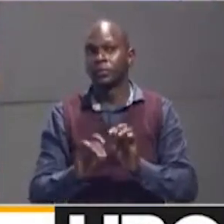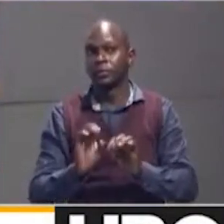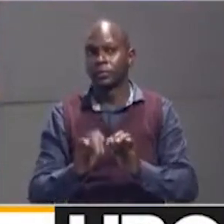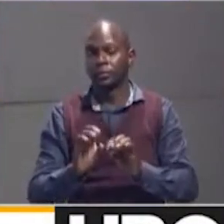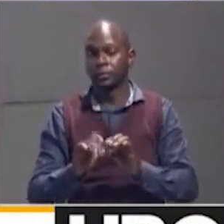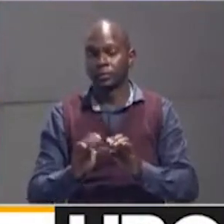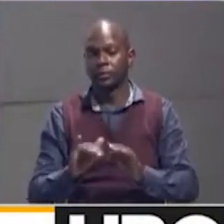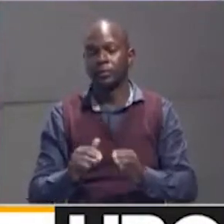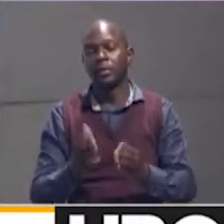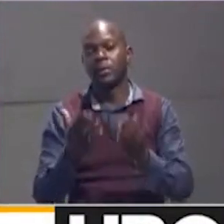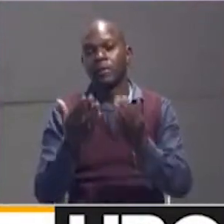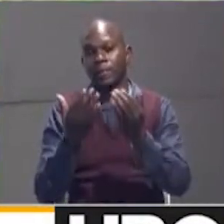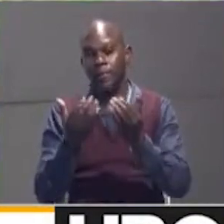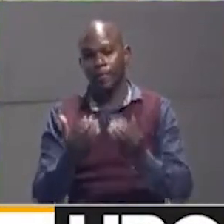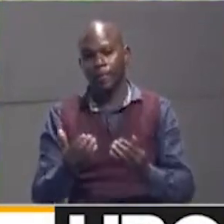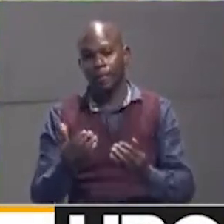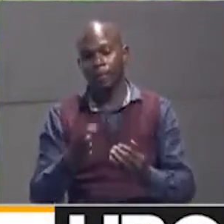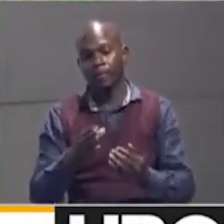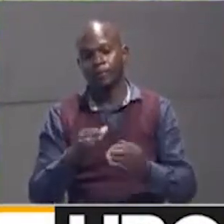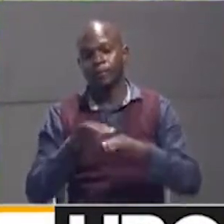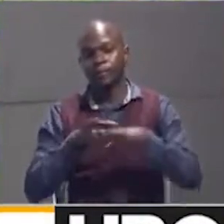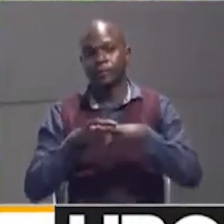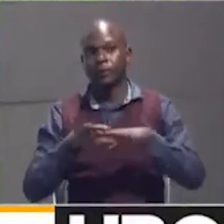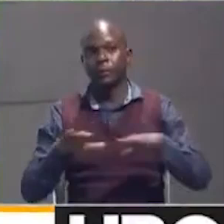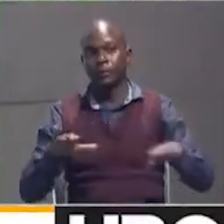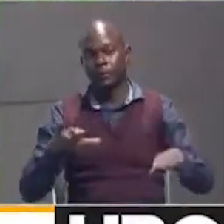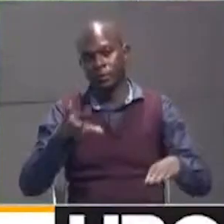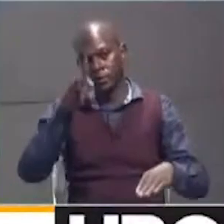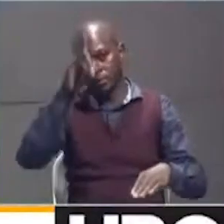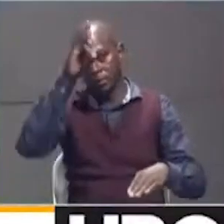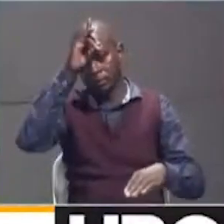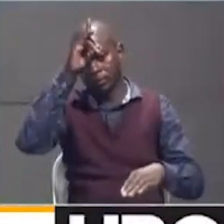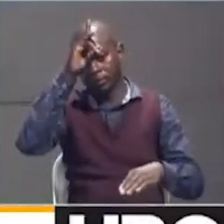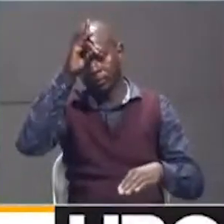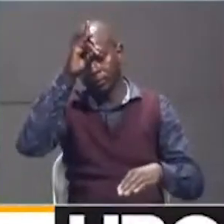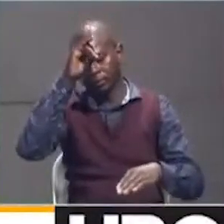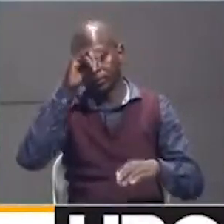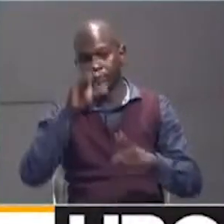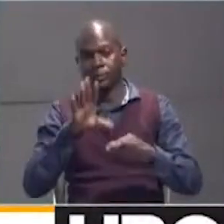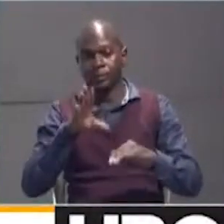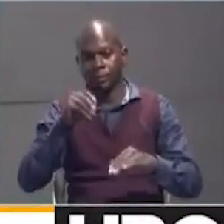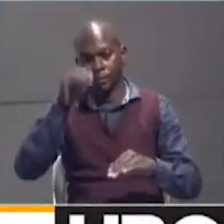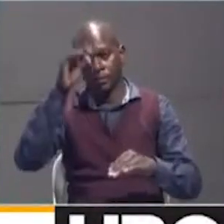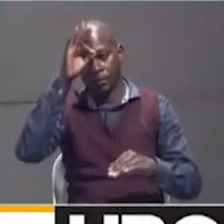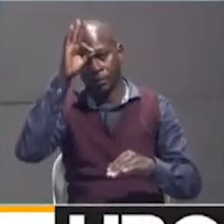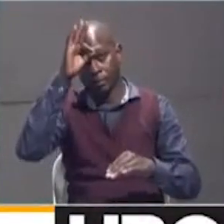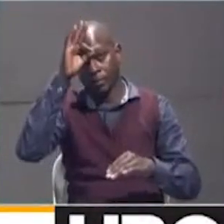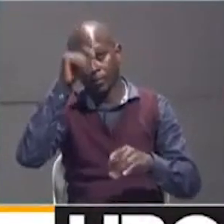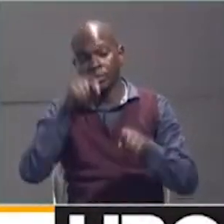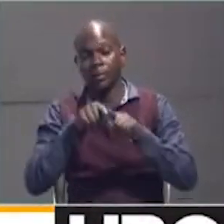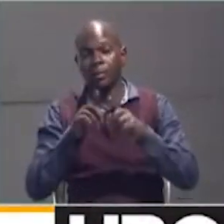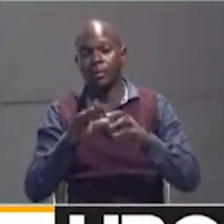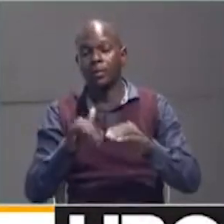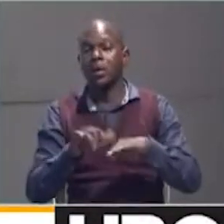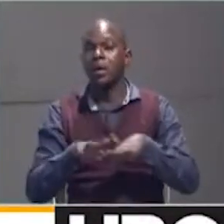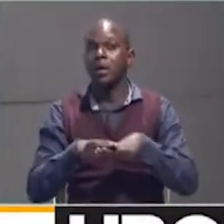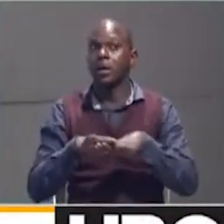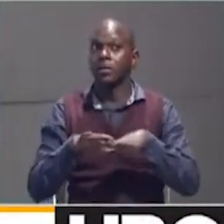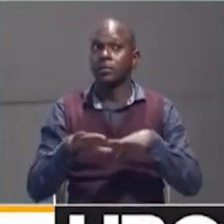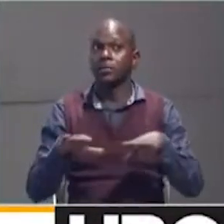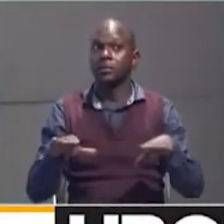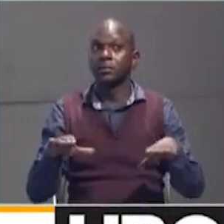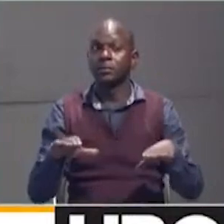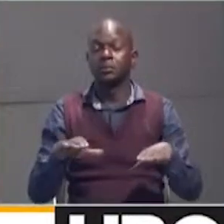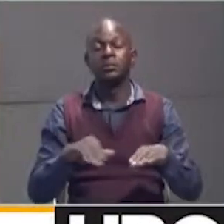we said, oh, now the land is for the villagers, for those who are not educated. Without the land, what